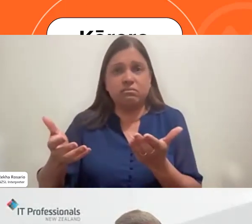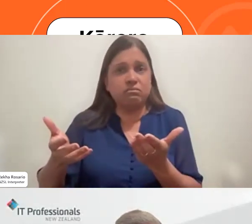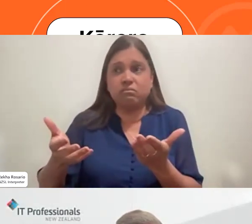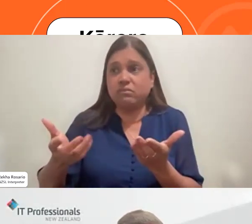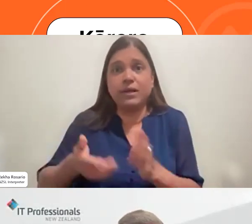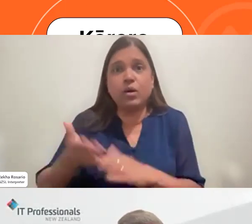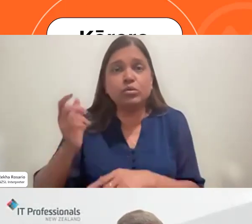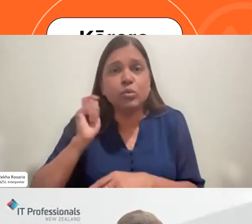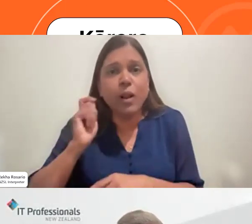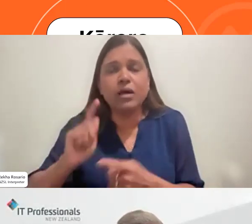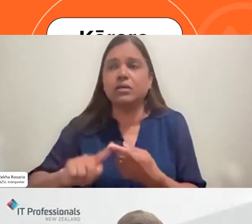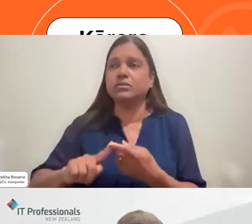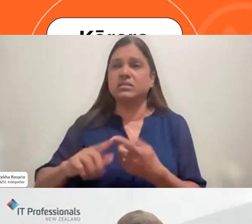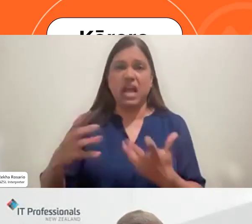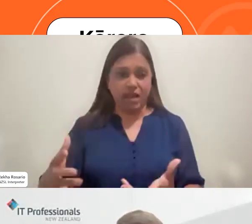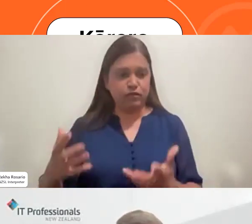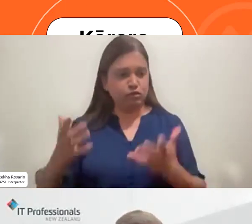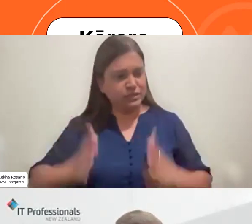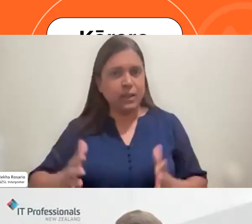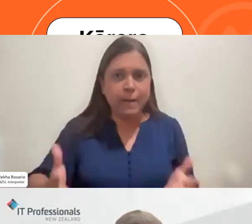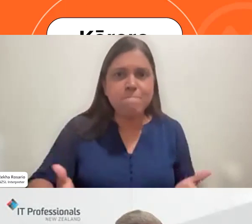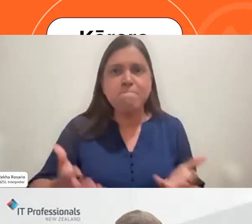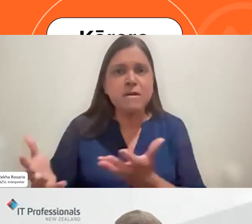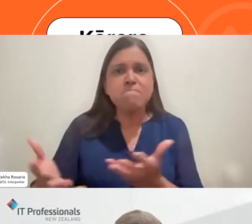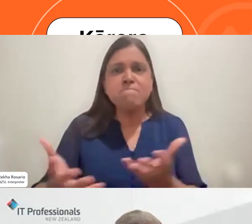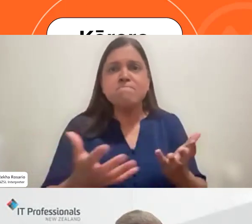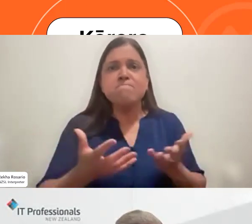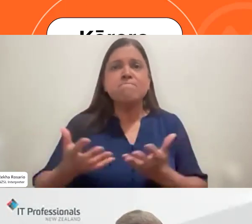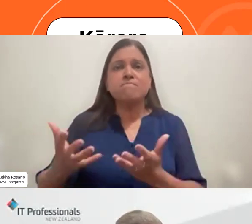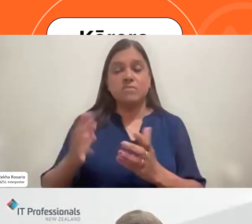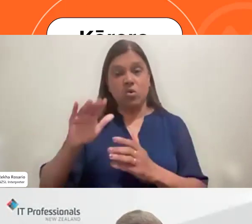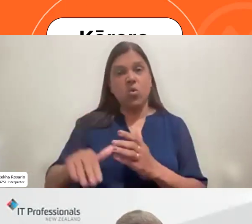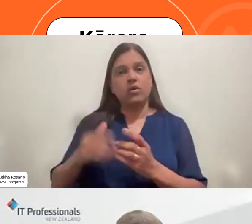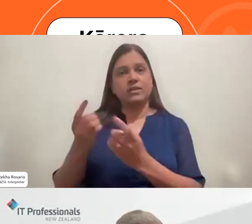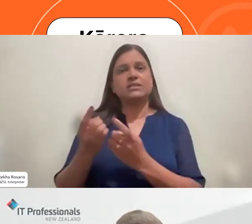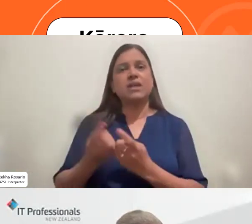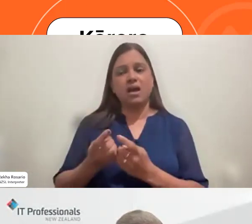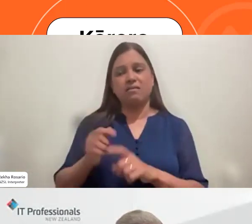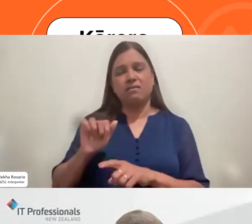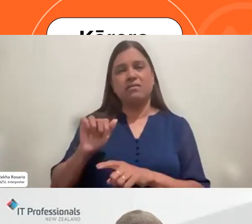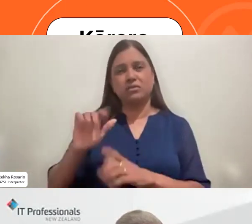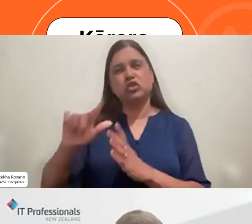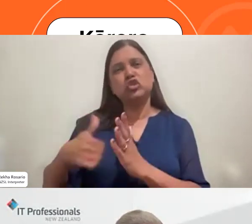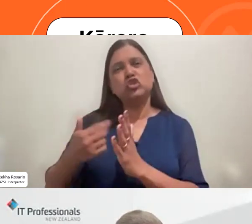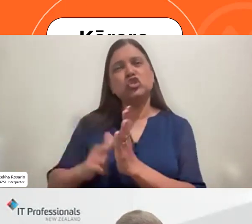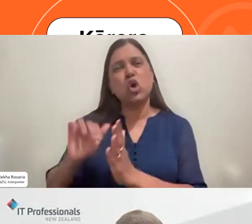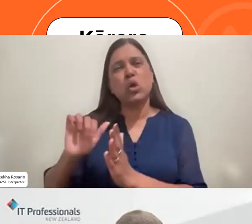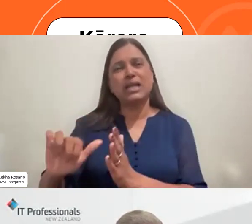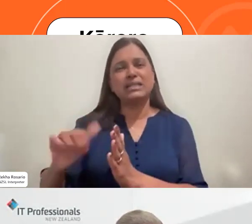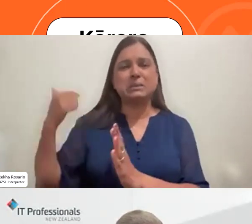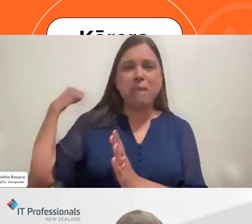toilet, lifting him up. All of this stuff was doing a lot of damage to his back and his legs, his